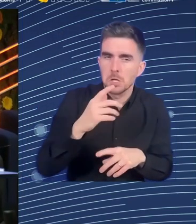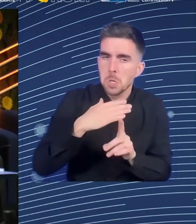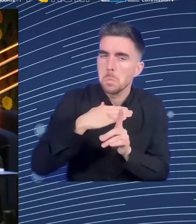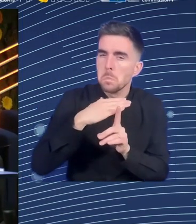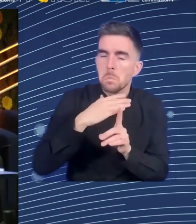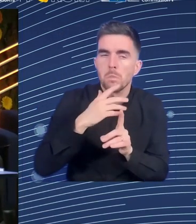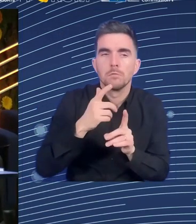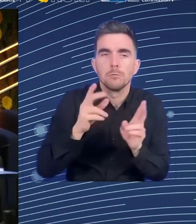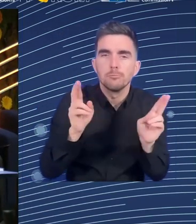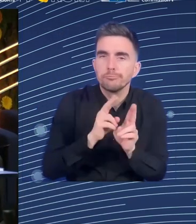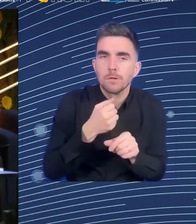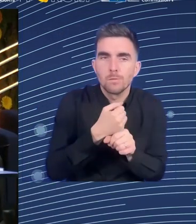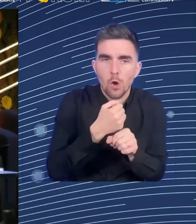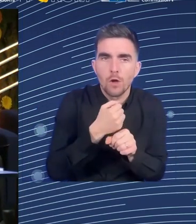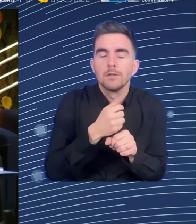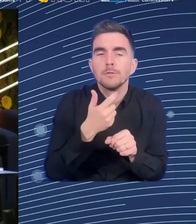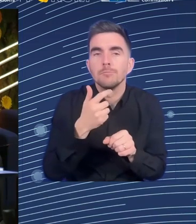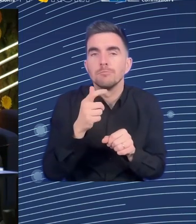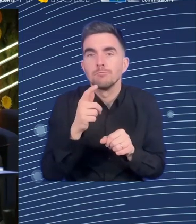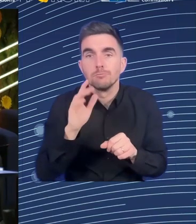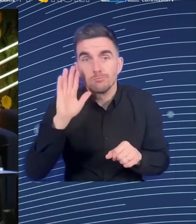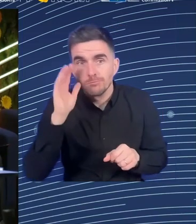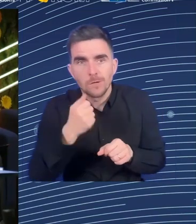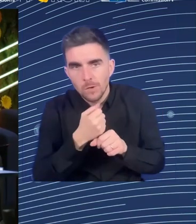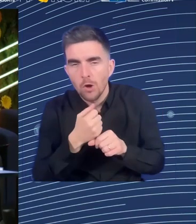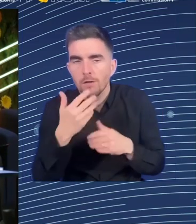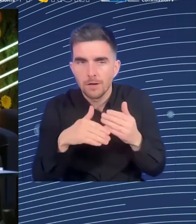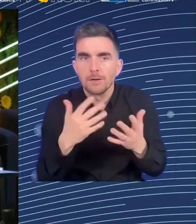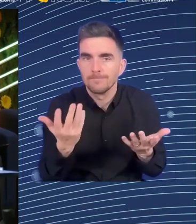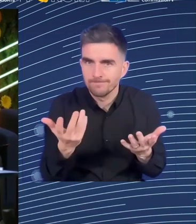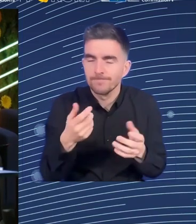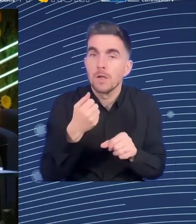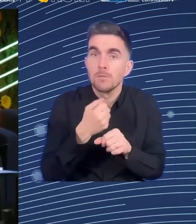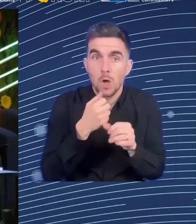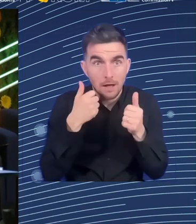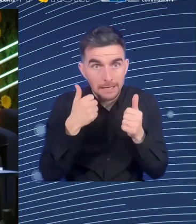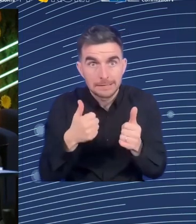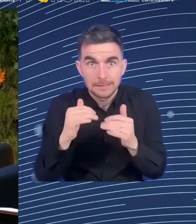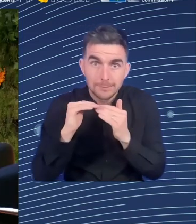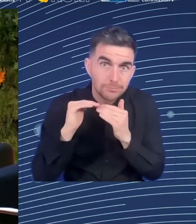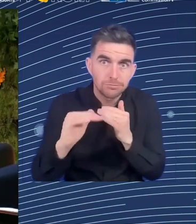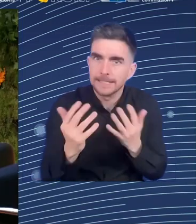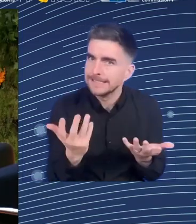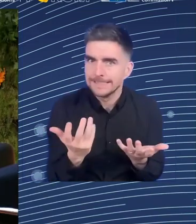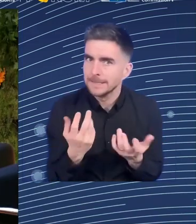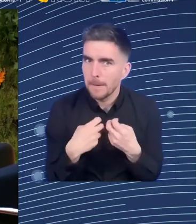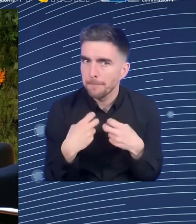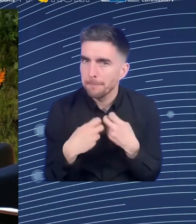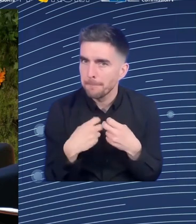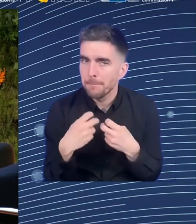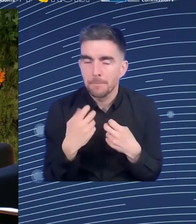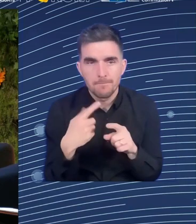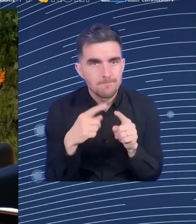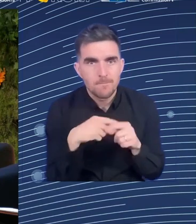occupations. So this is the, that's the negative side that I have highlighted here, the demand side. Nora,